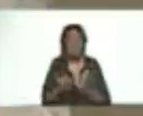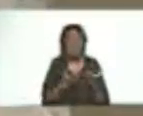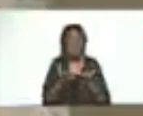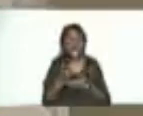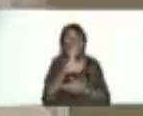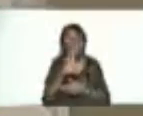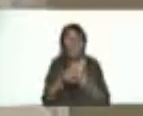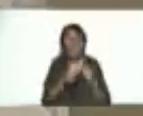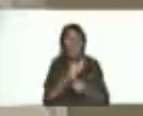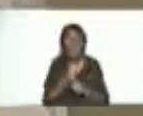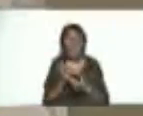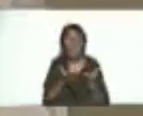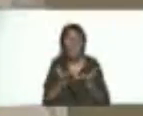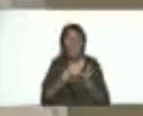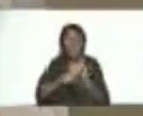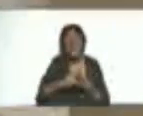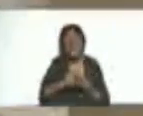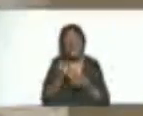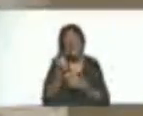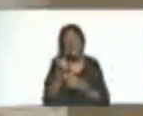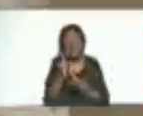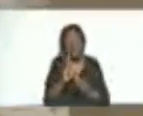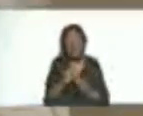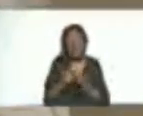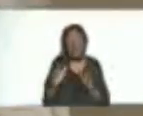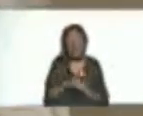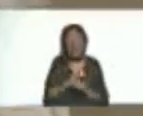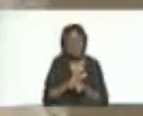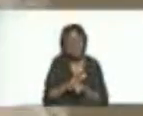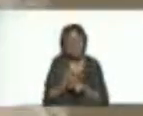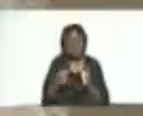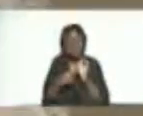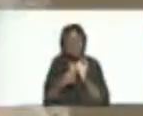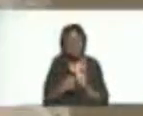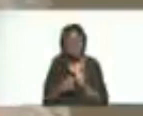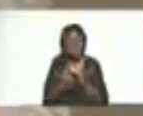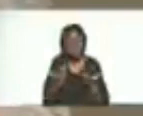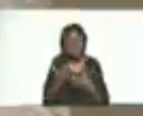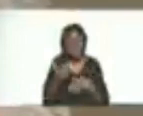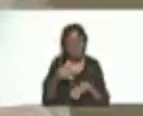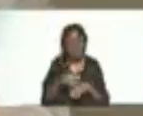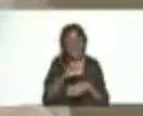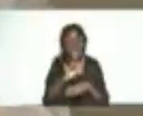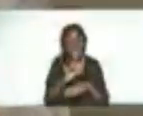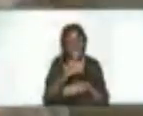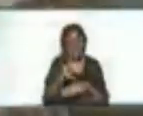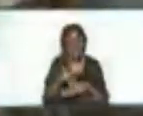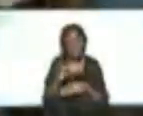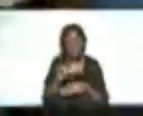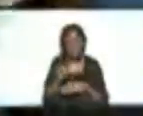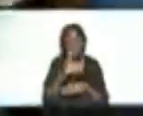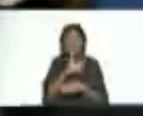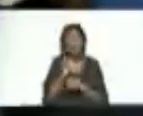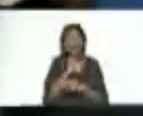service is set to begin in just a few moments, and a full coverage will be right here on the ZNS network at 8 p.m. So be sure to stay